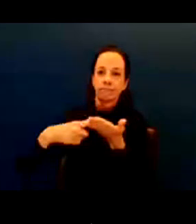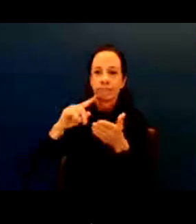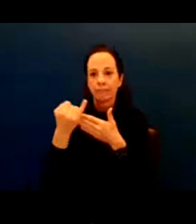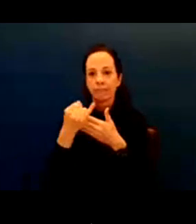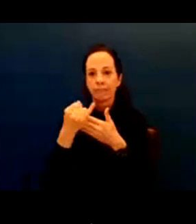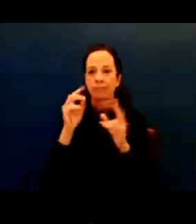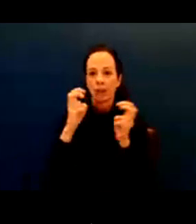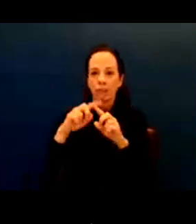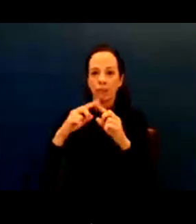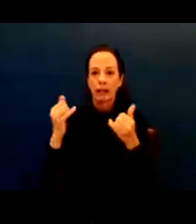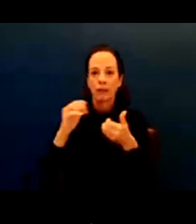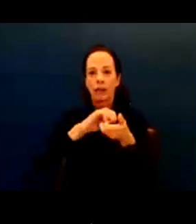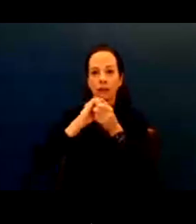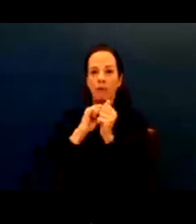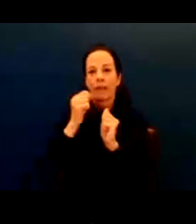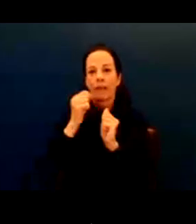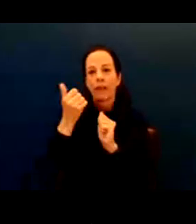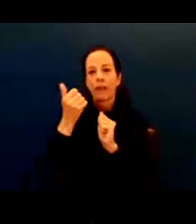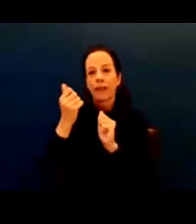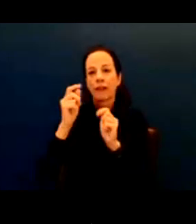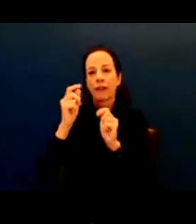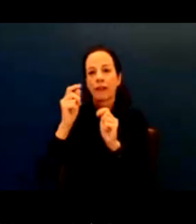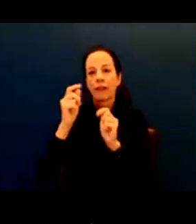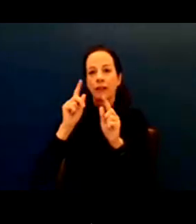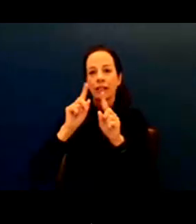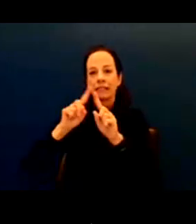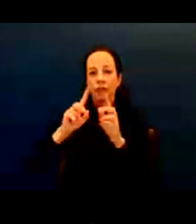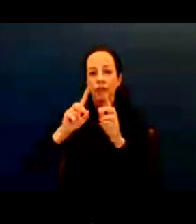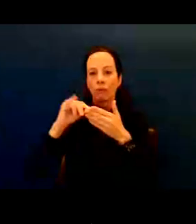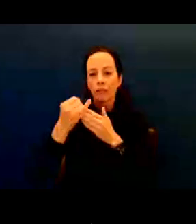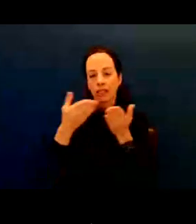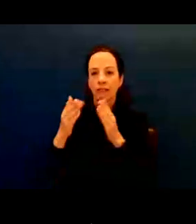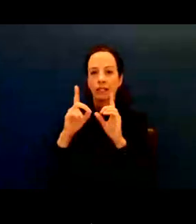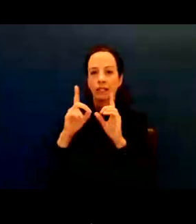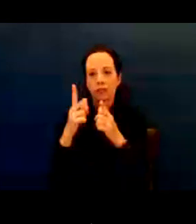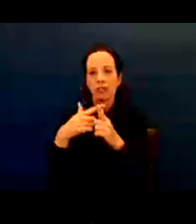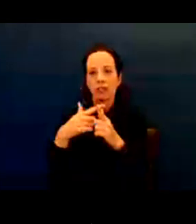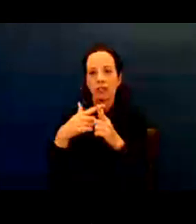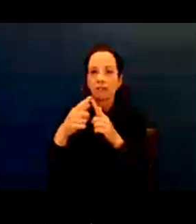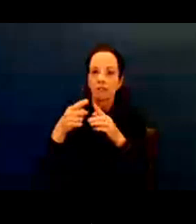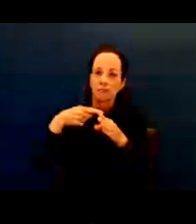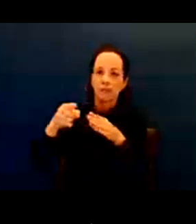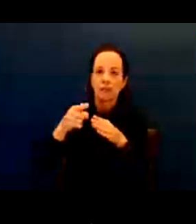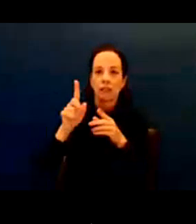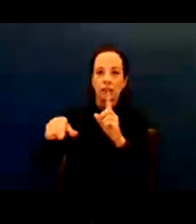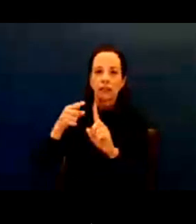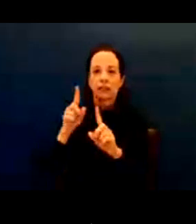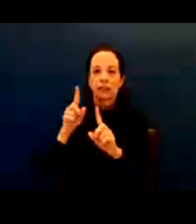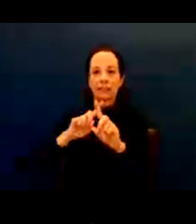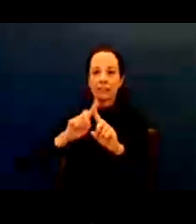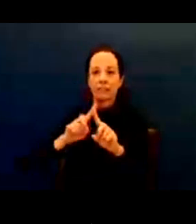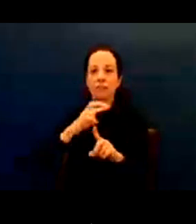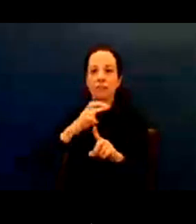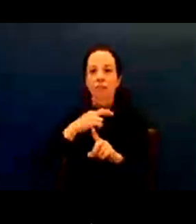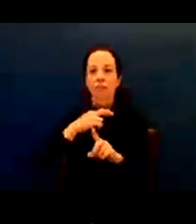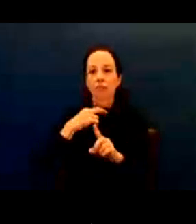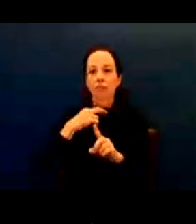with other project delivery divisions. This will specifically target those risk buckets that I pointed out. We're also looking